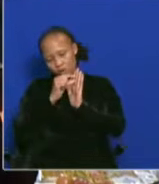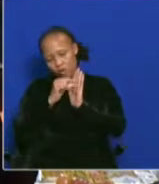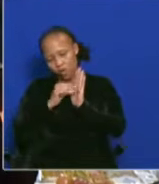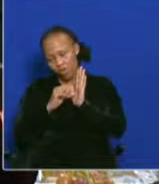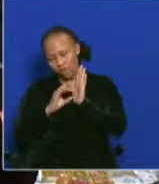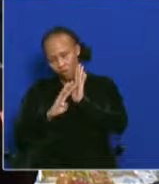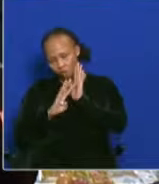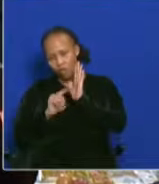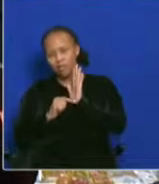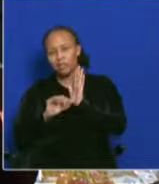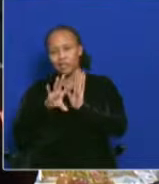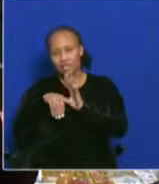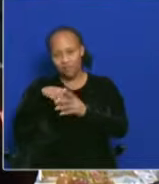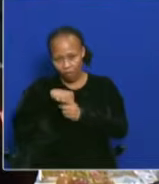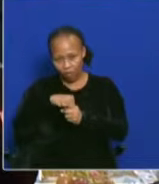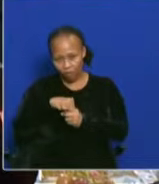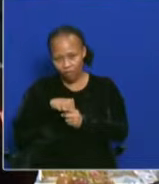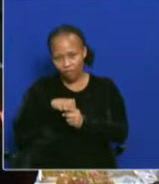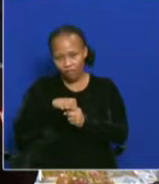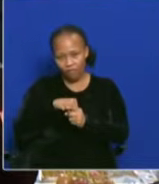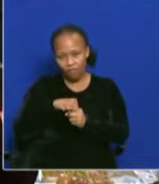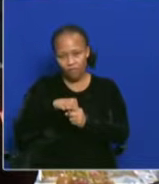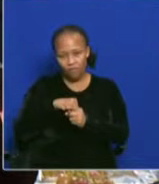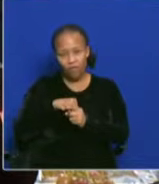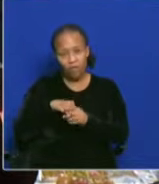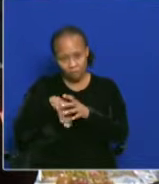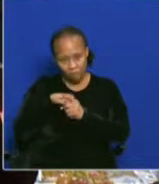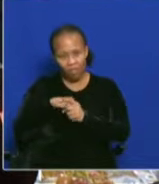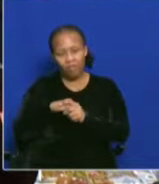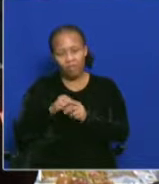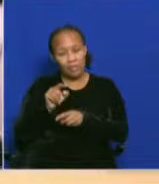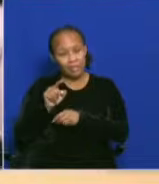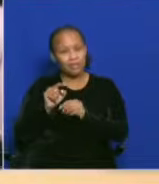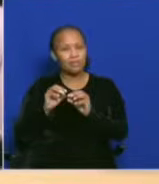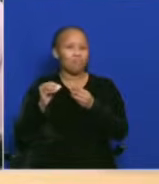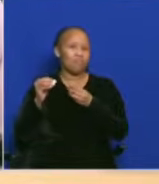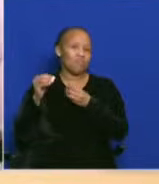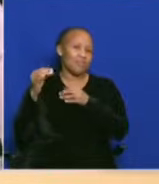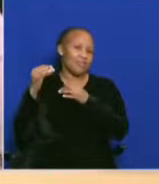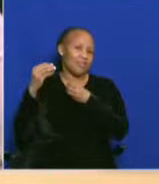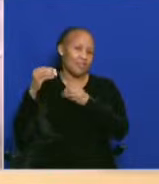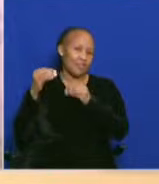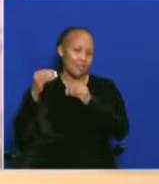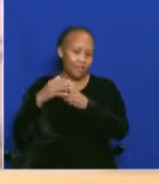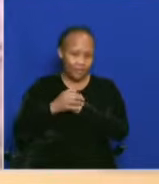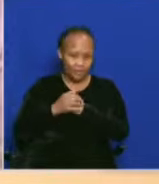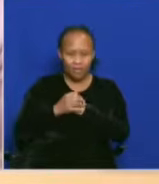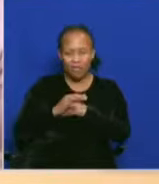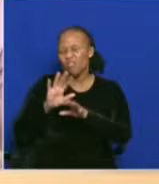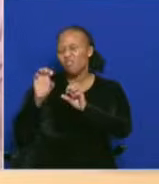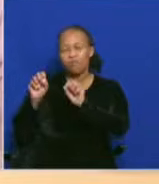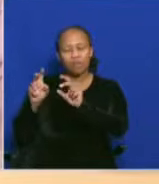You know, the SMARDA entity. That's sufficient for me. But I'm not sure